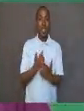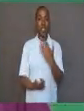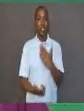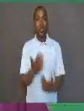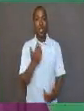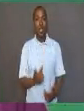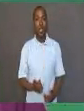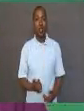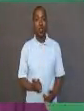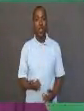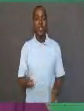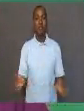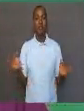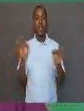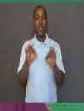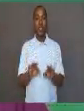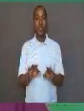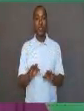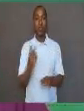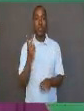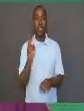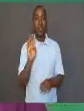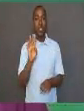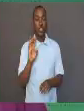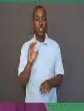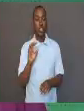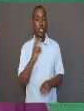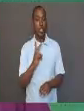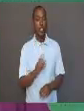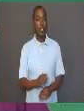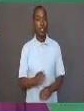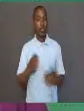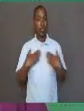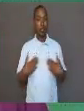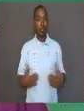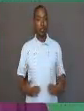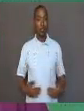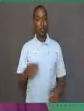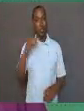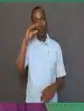discussed the importance of vitamin C for the human body.